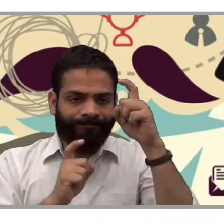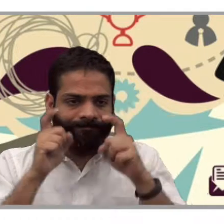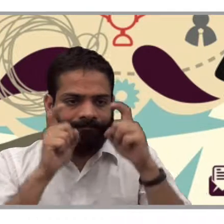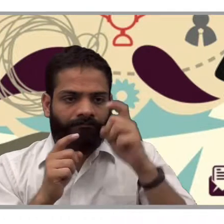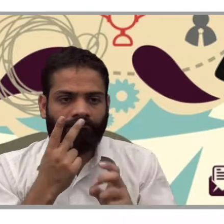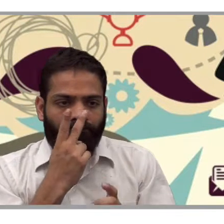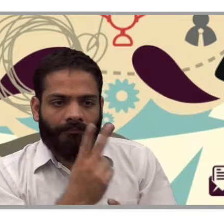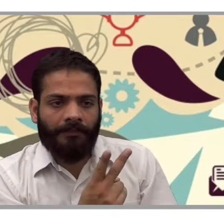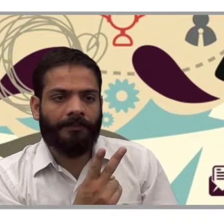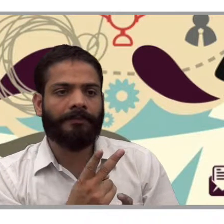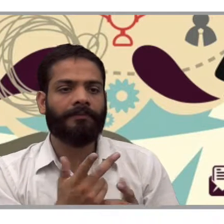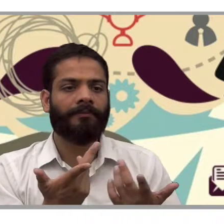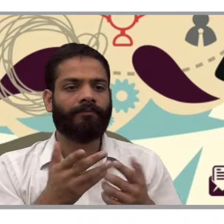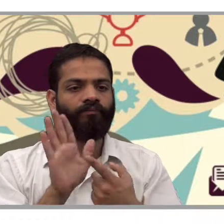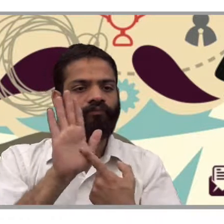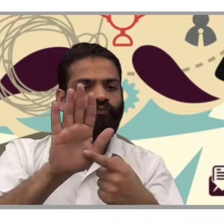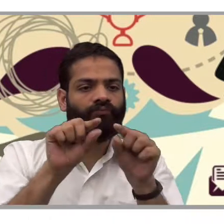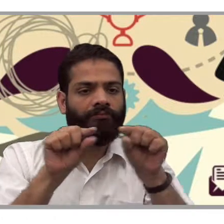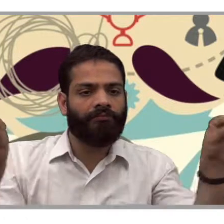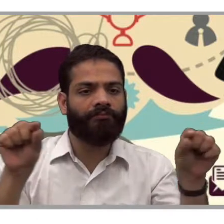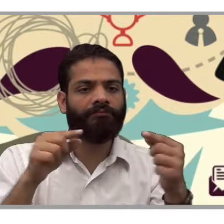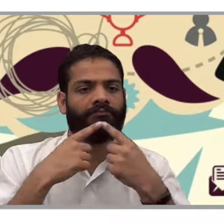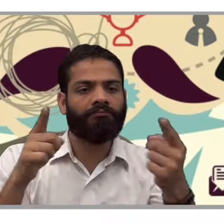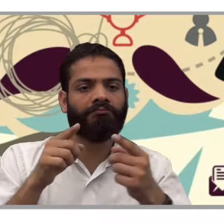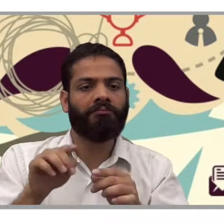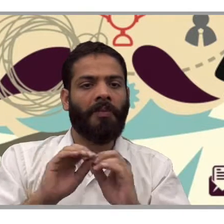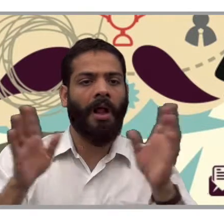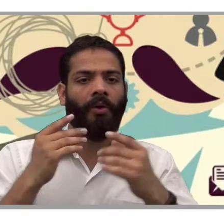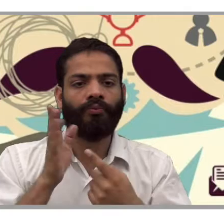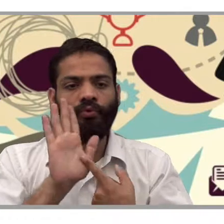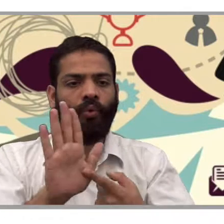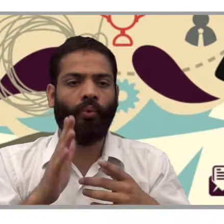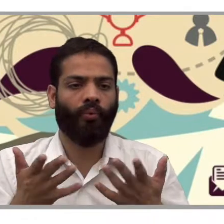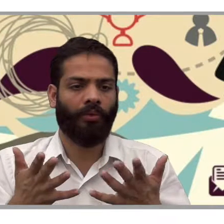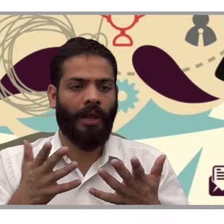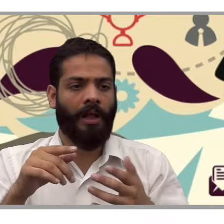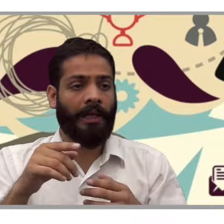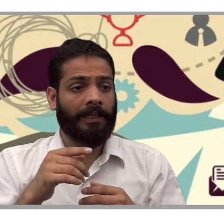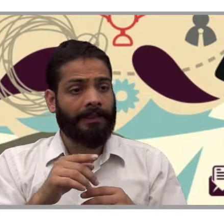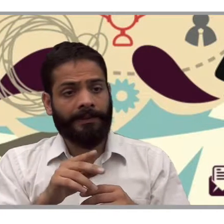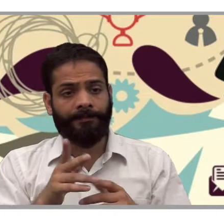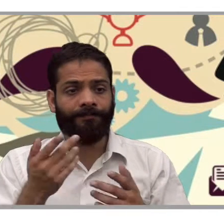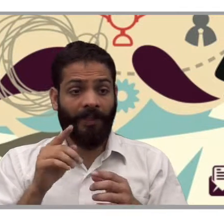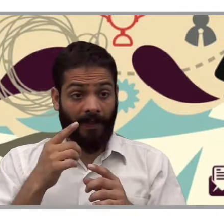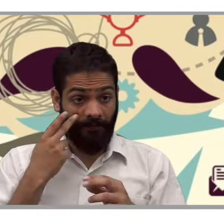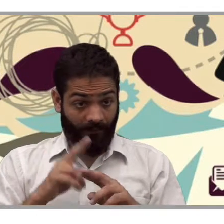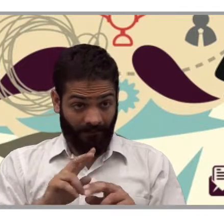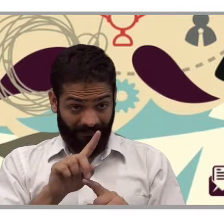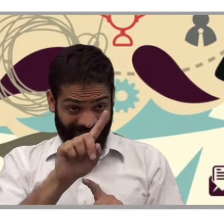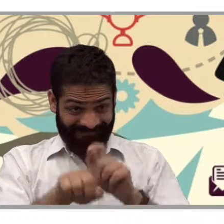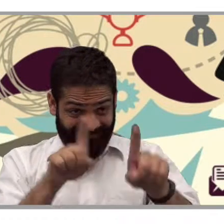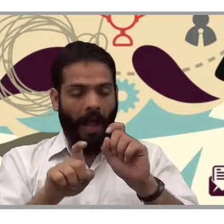Yes-no questions is distinguished from WH questions through the expression and the use of the WH word.